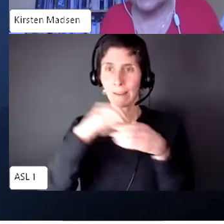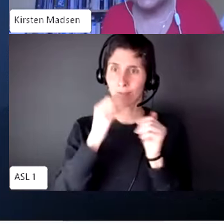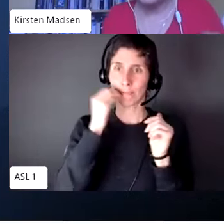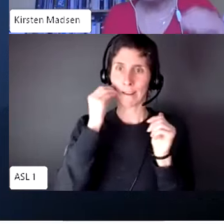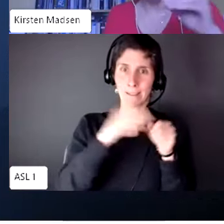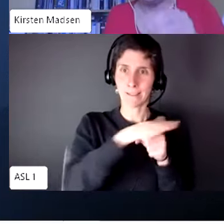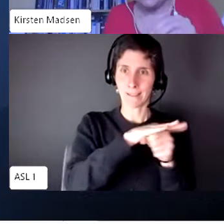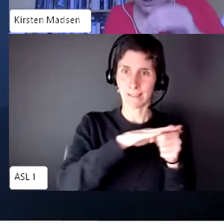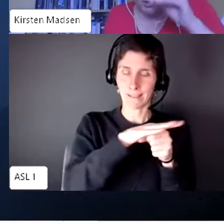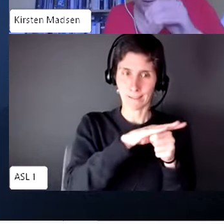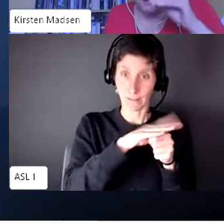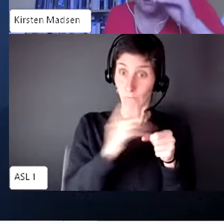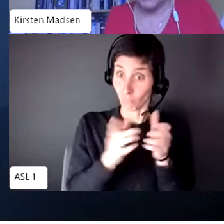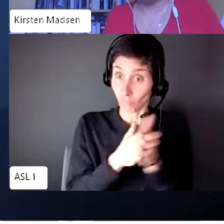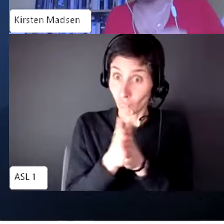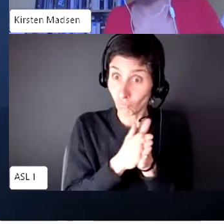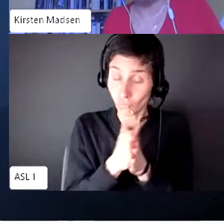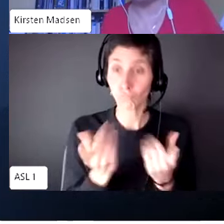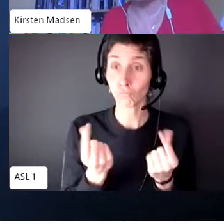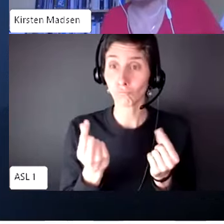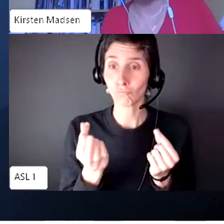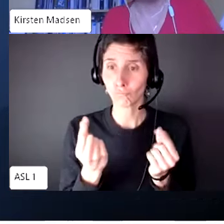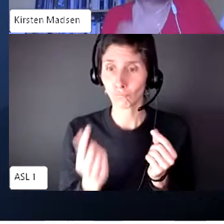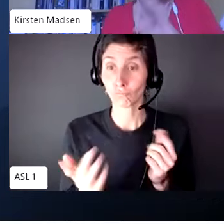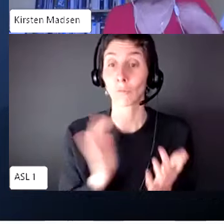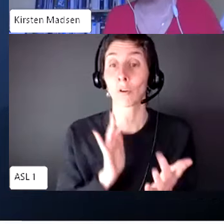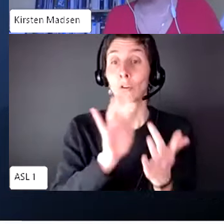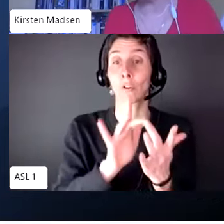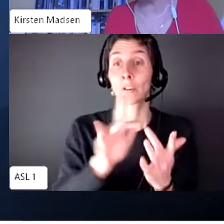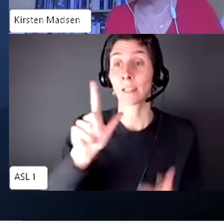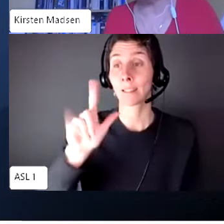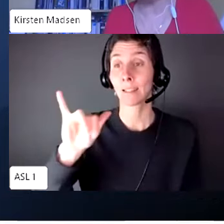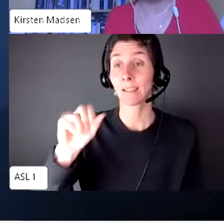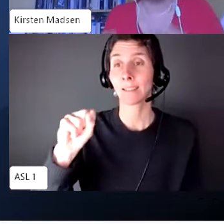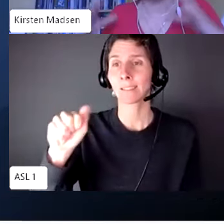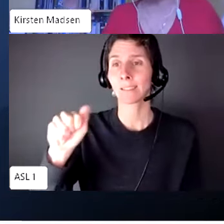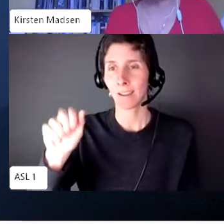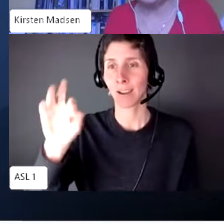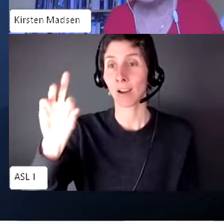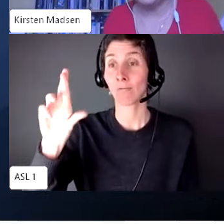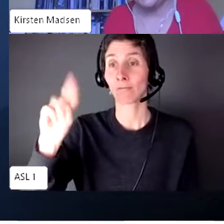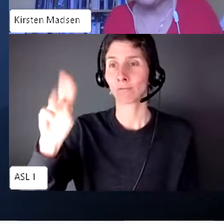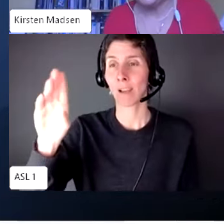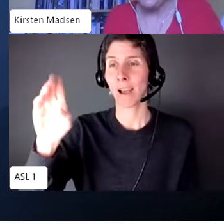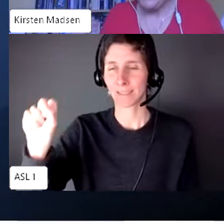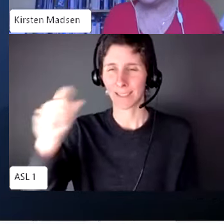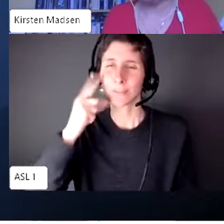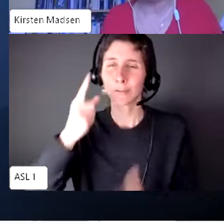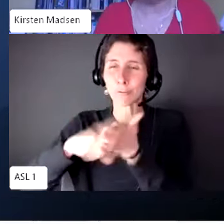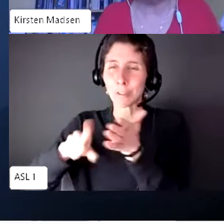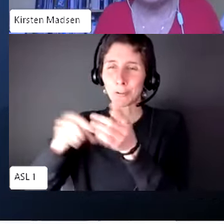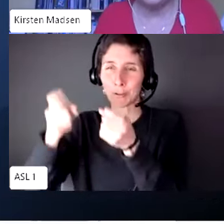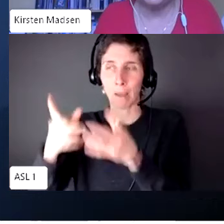project, then you can contact Lisa Francis, our research manager extraordinaire, and